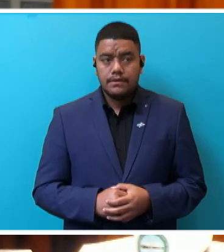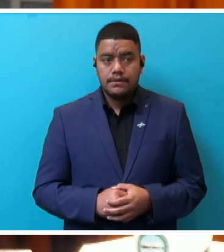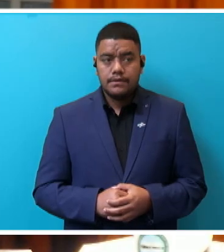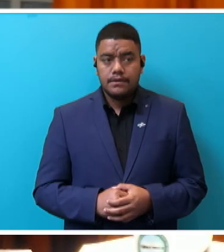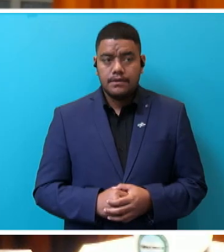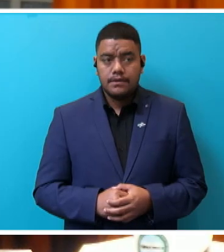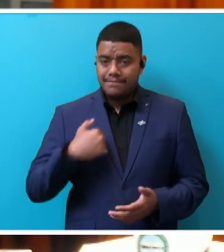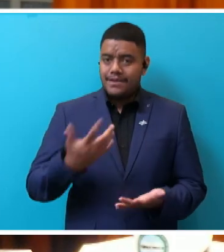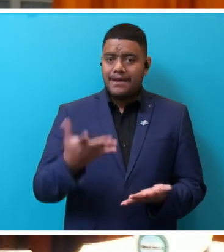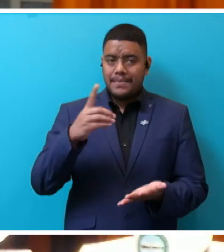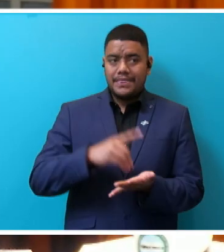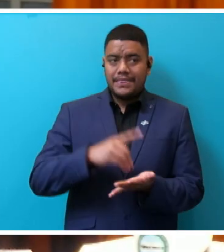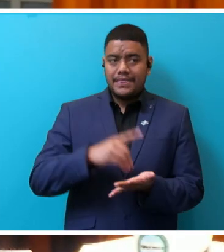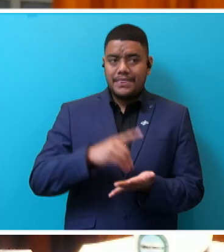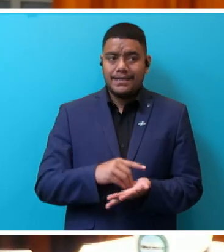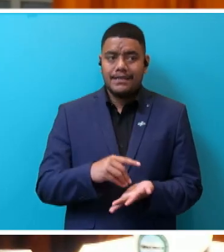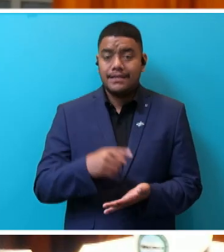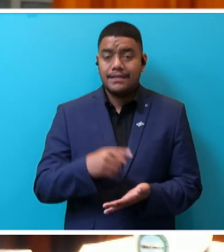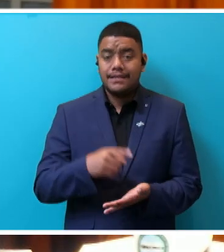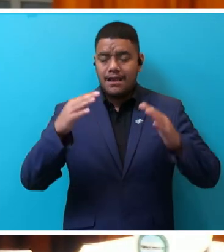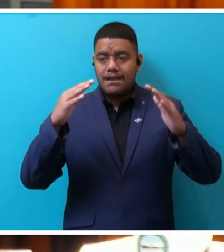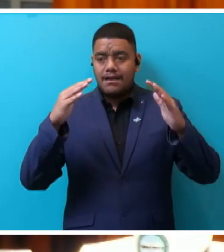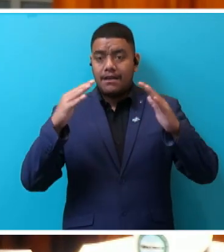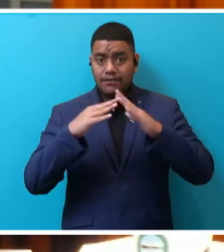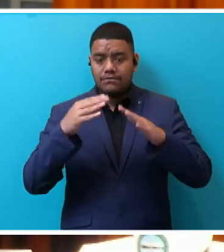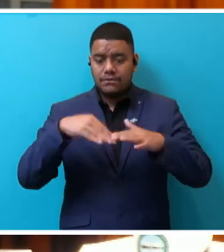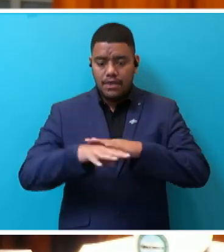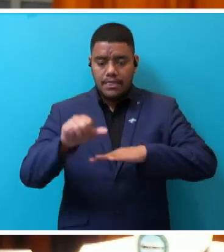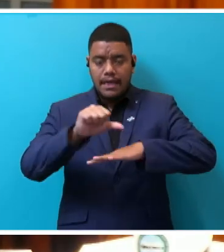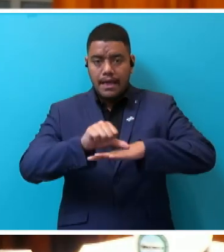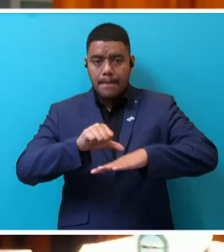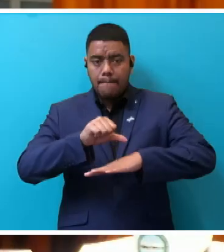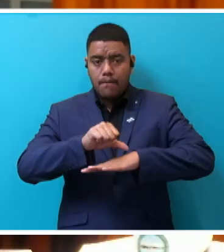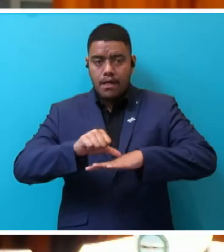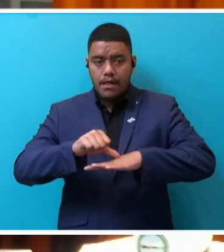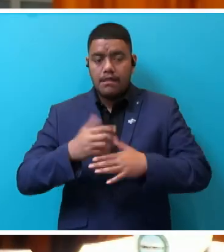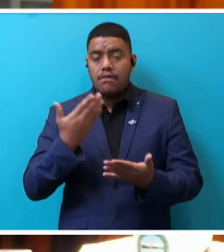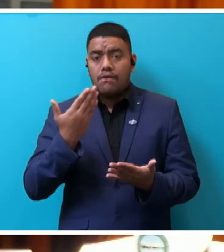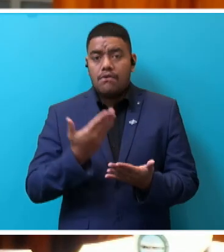I updated this House in April on the